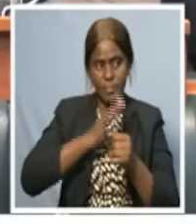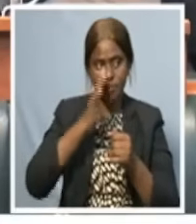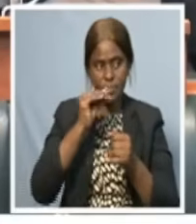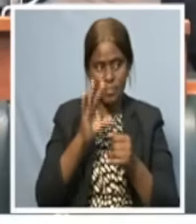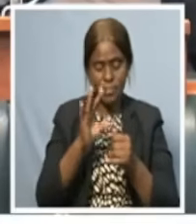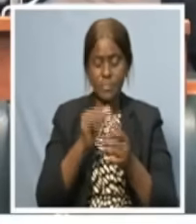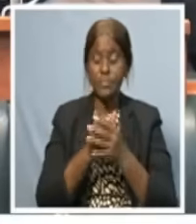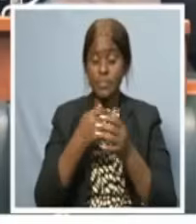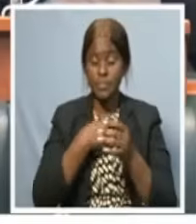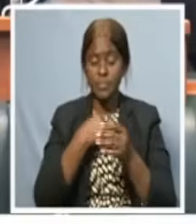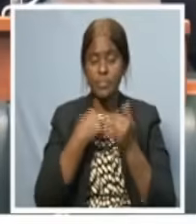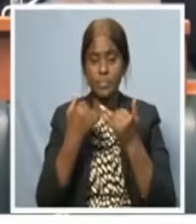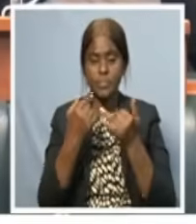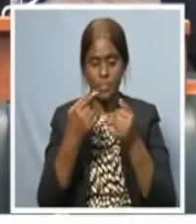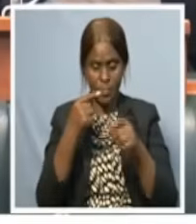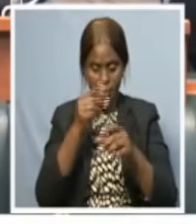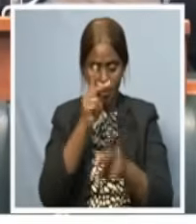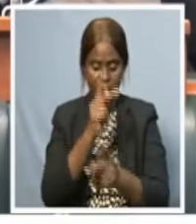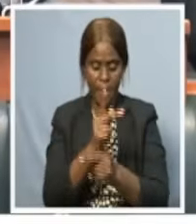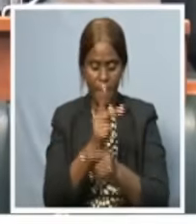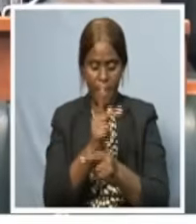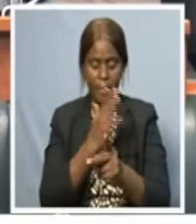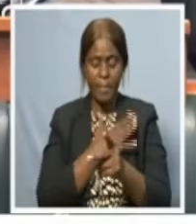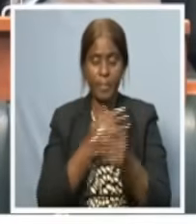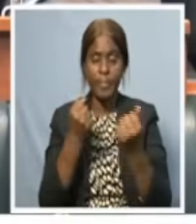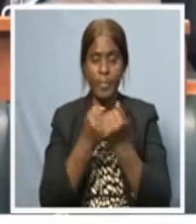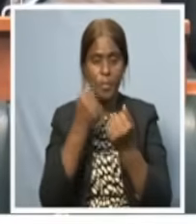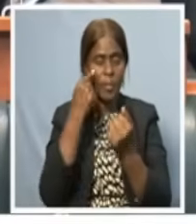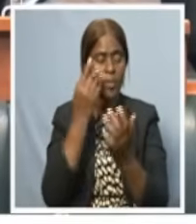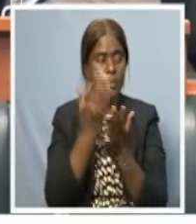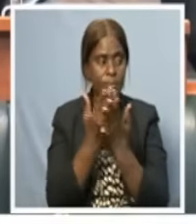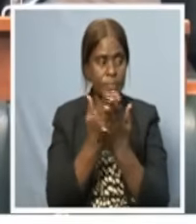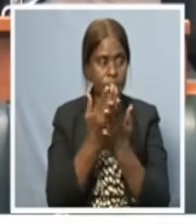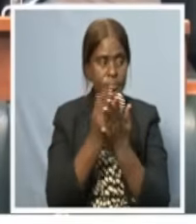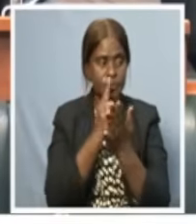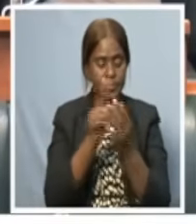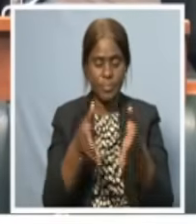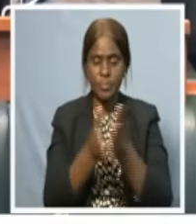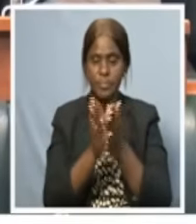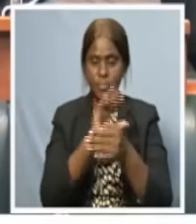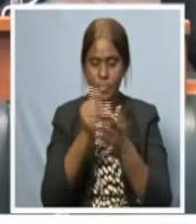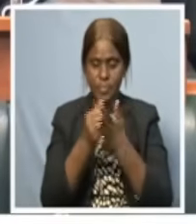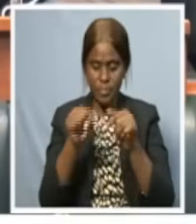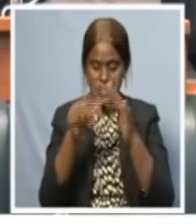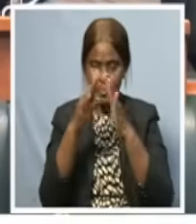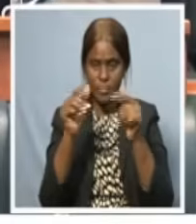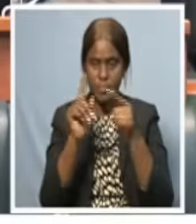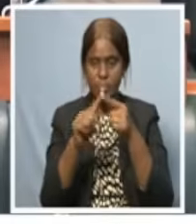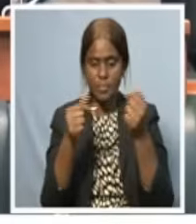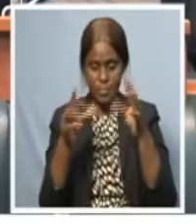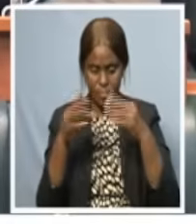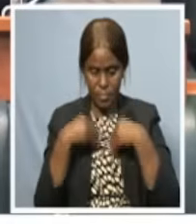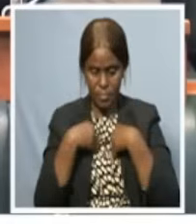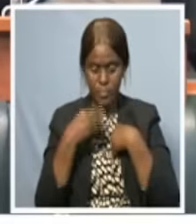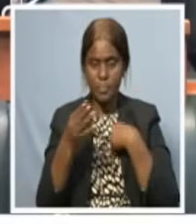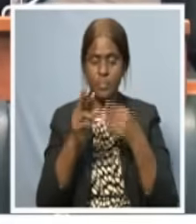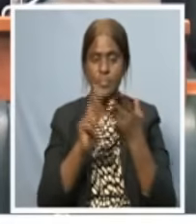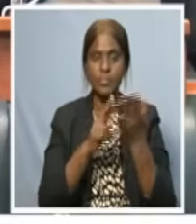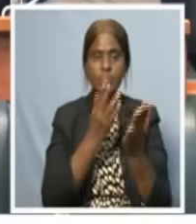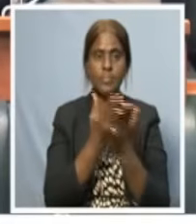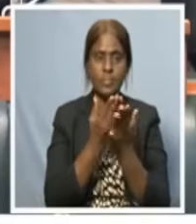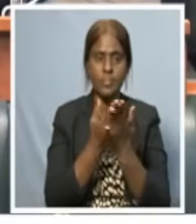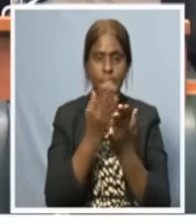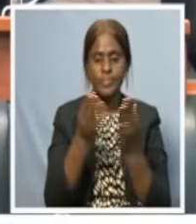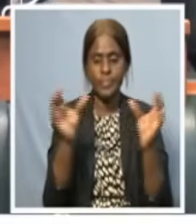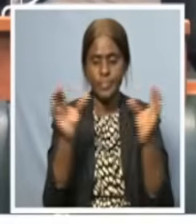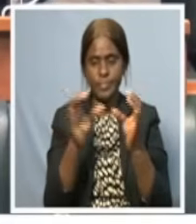Speaker, I wish to maintain my support for the motion and urge this House to adopt the